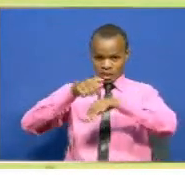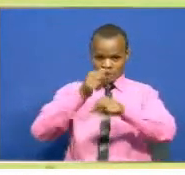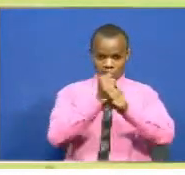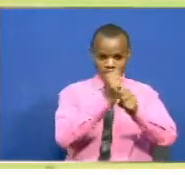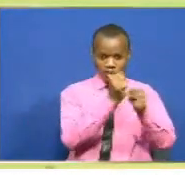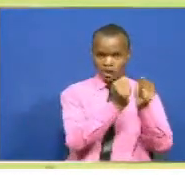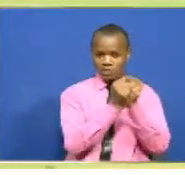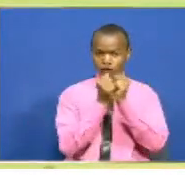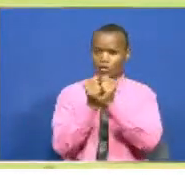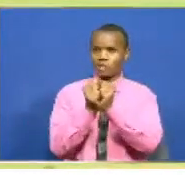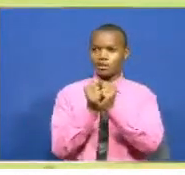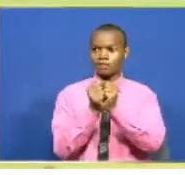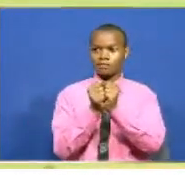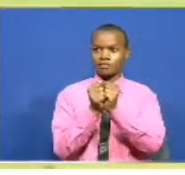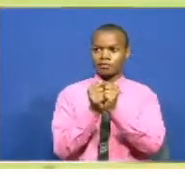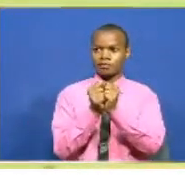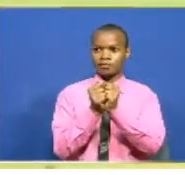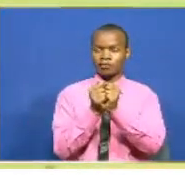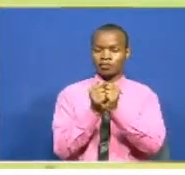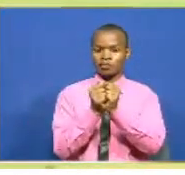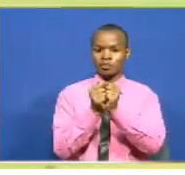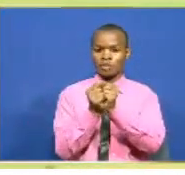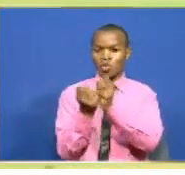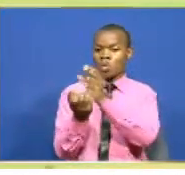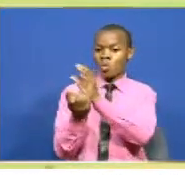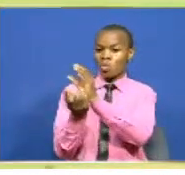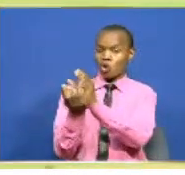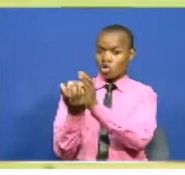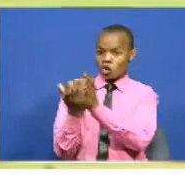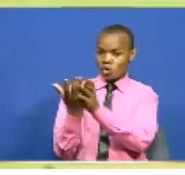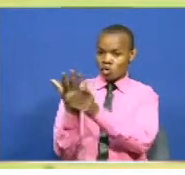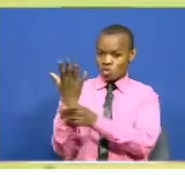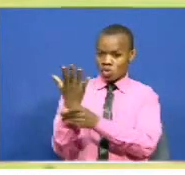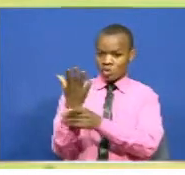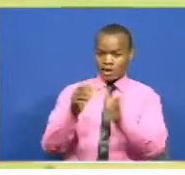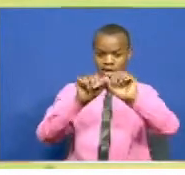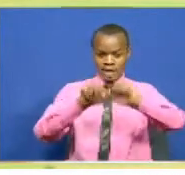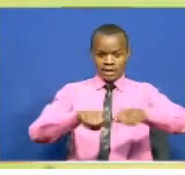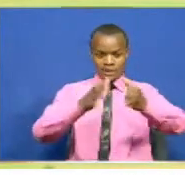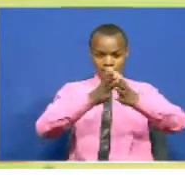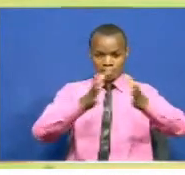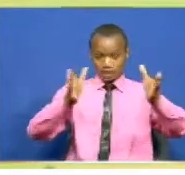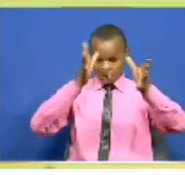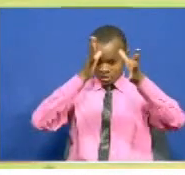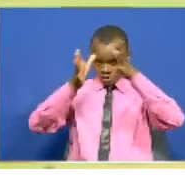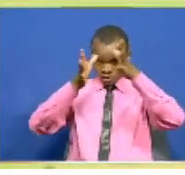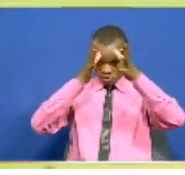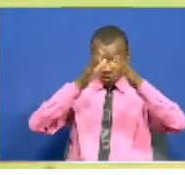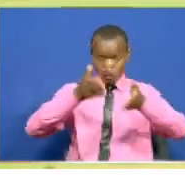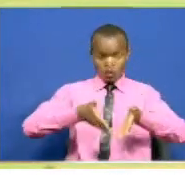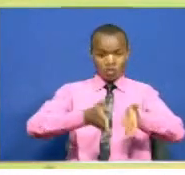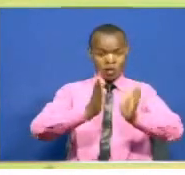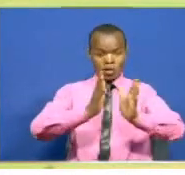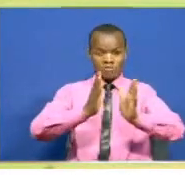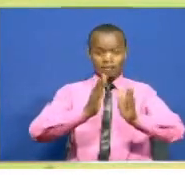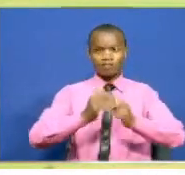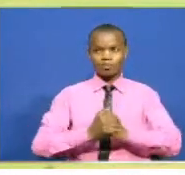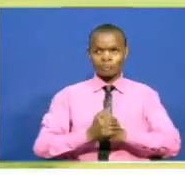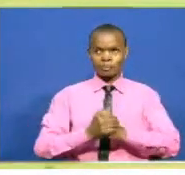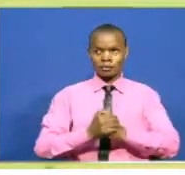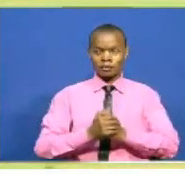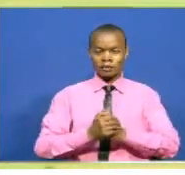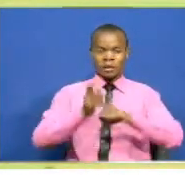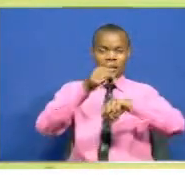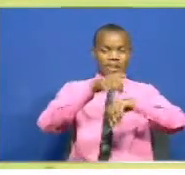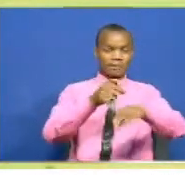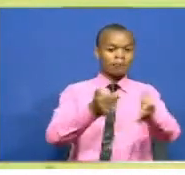able to really grow the innovative nature and characters amongst ourselves. When we exchange